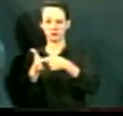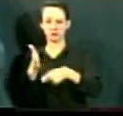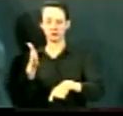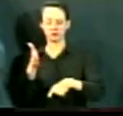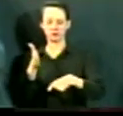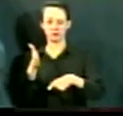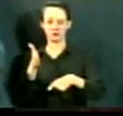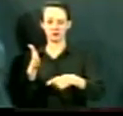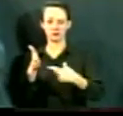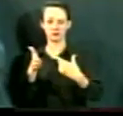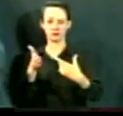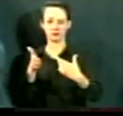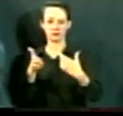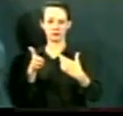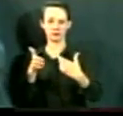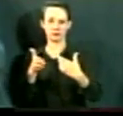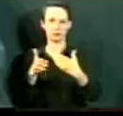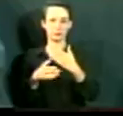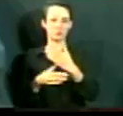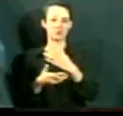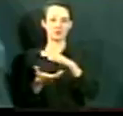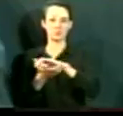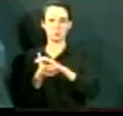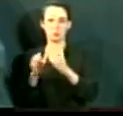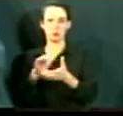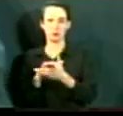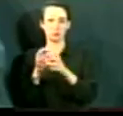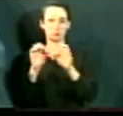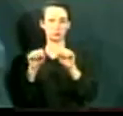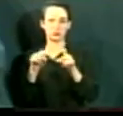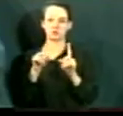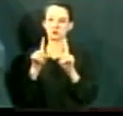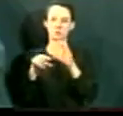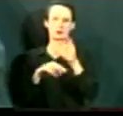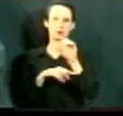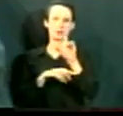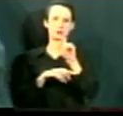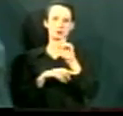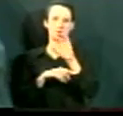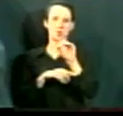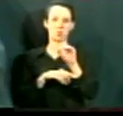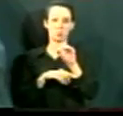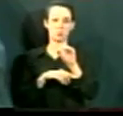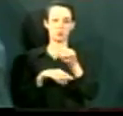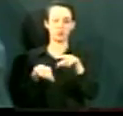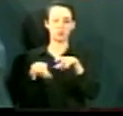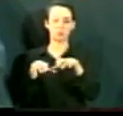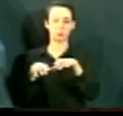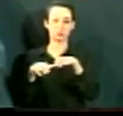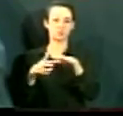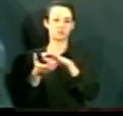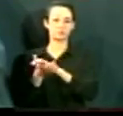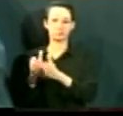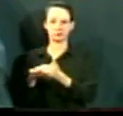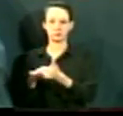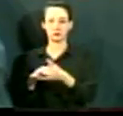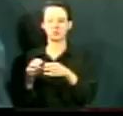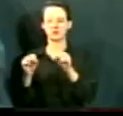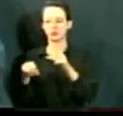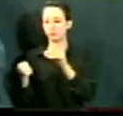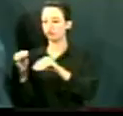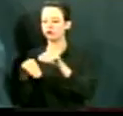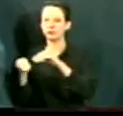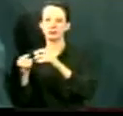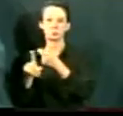of, a burger that you can go to Costco and get some frozen patties and put one together. And